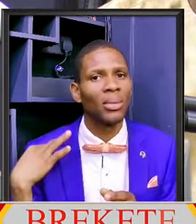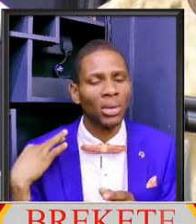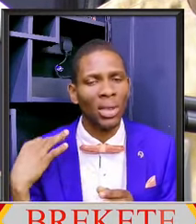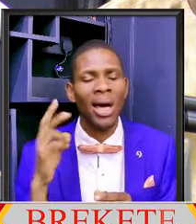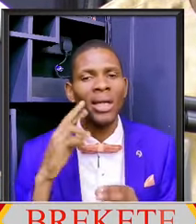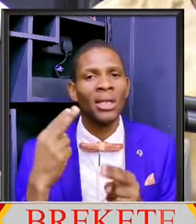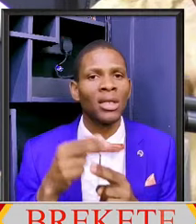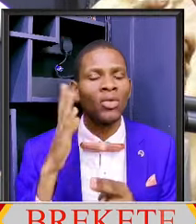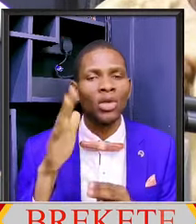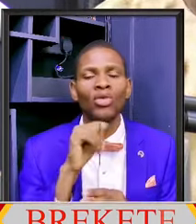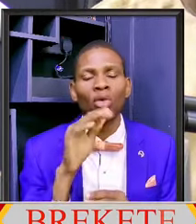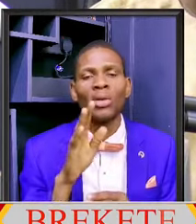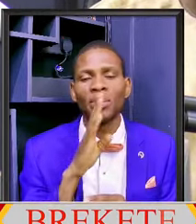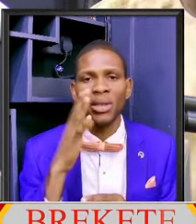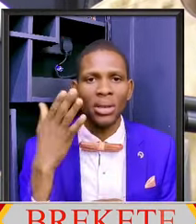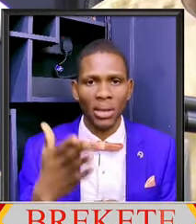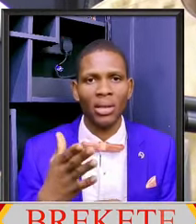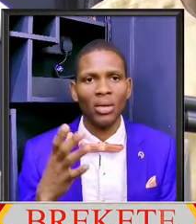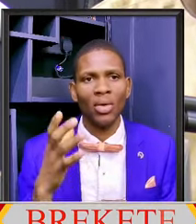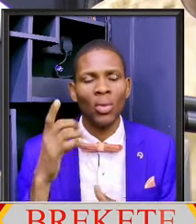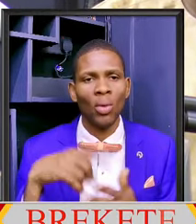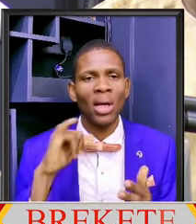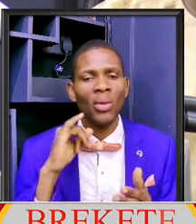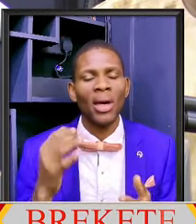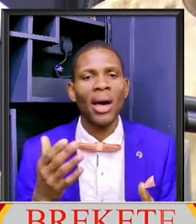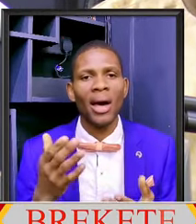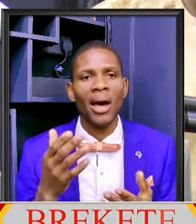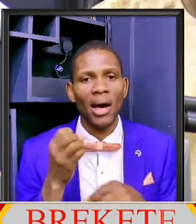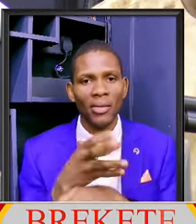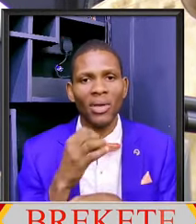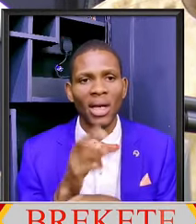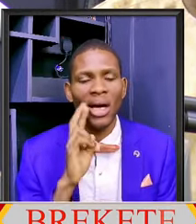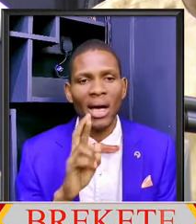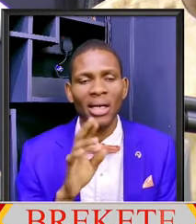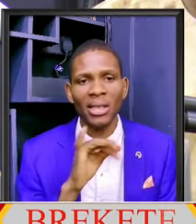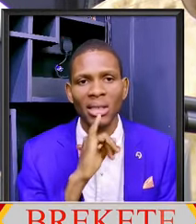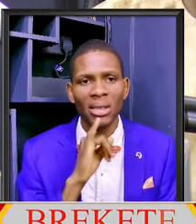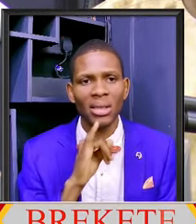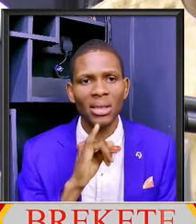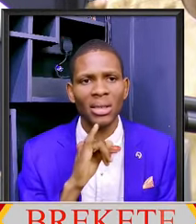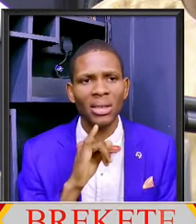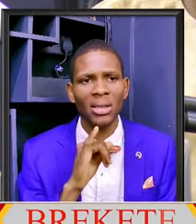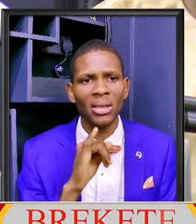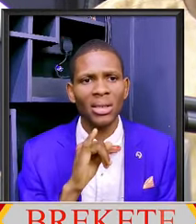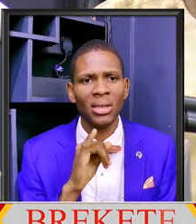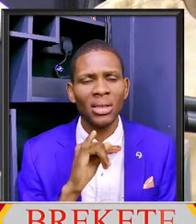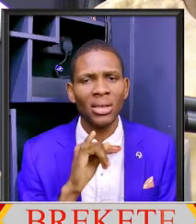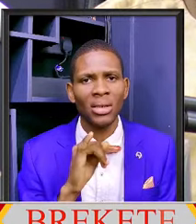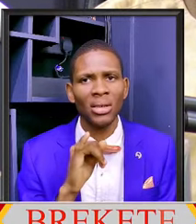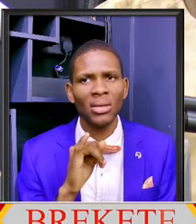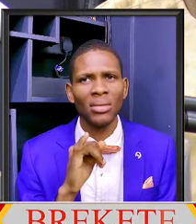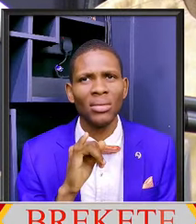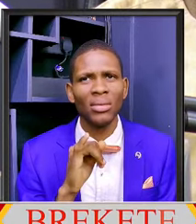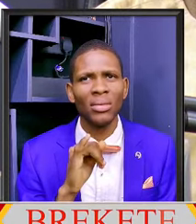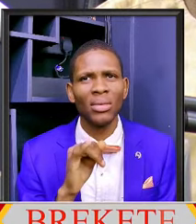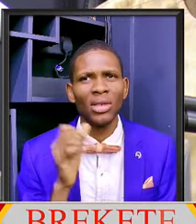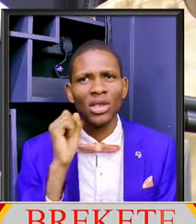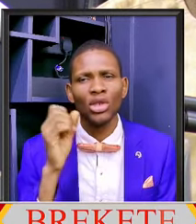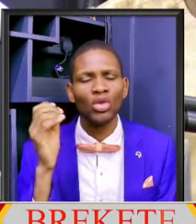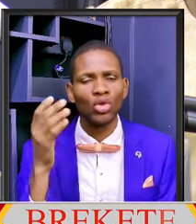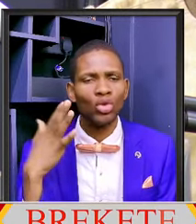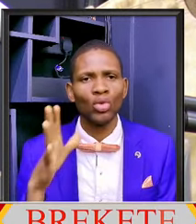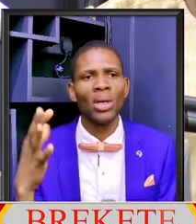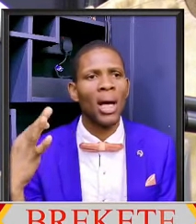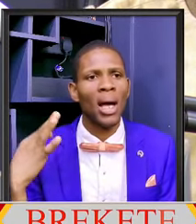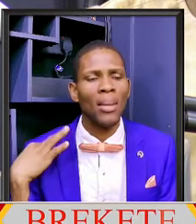there. Okay. Now. So what I would advise her is that she should apply. Yeah, she